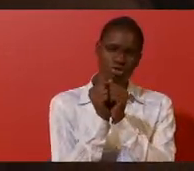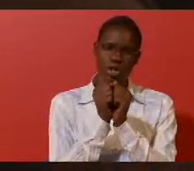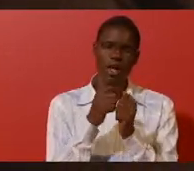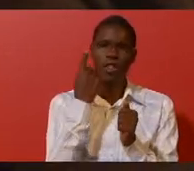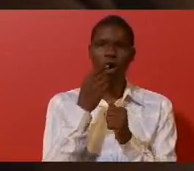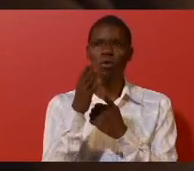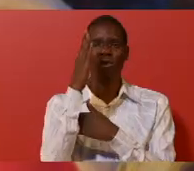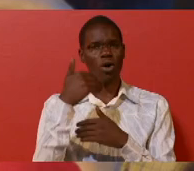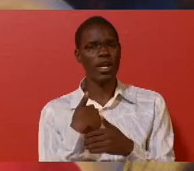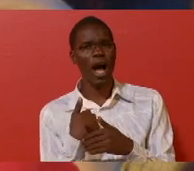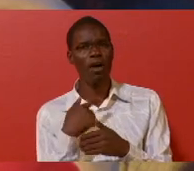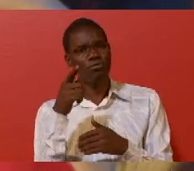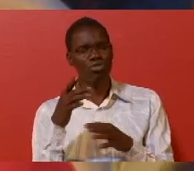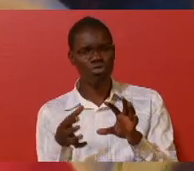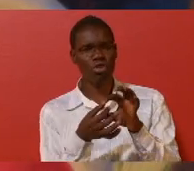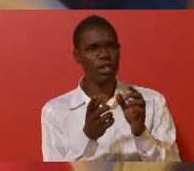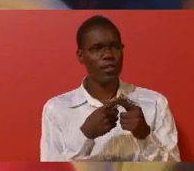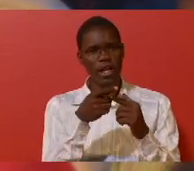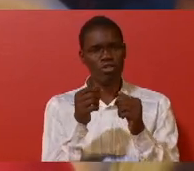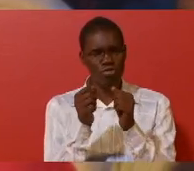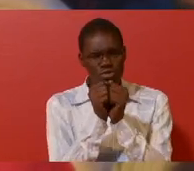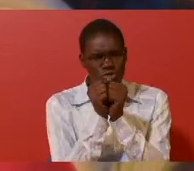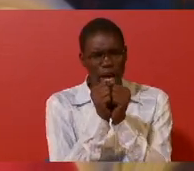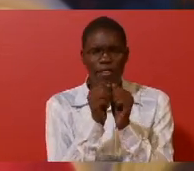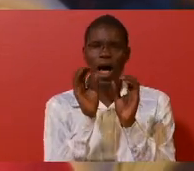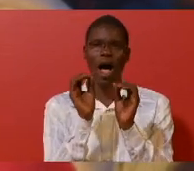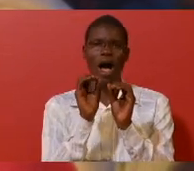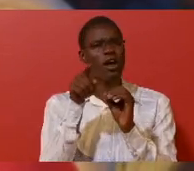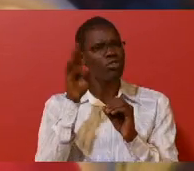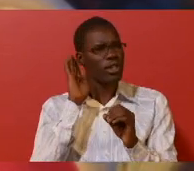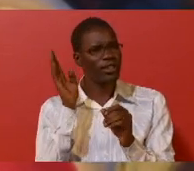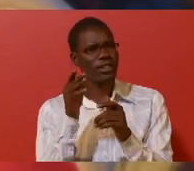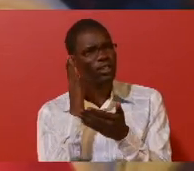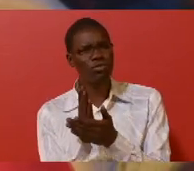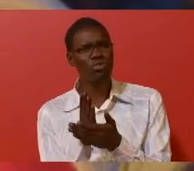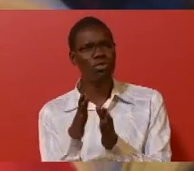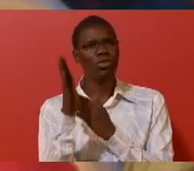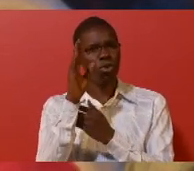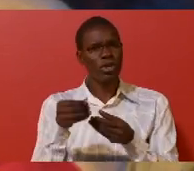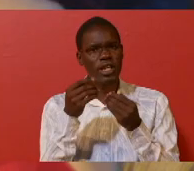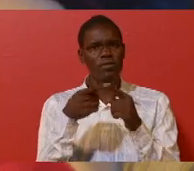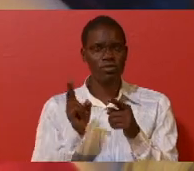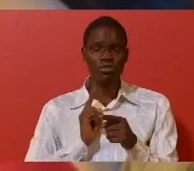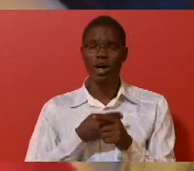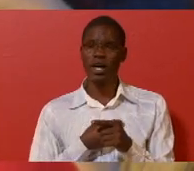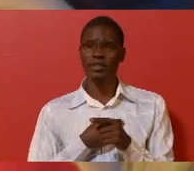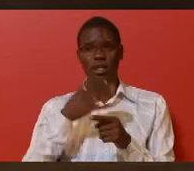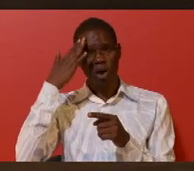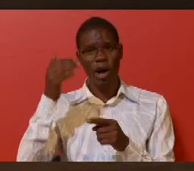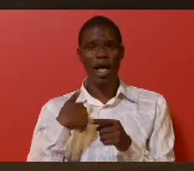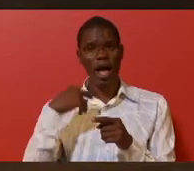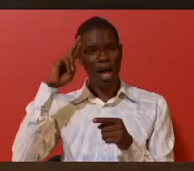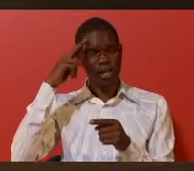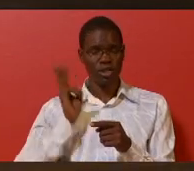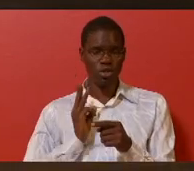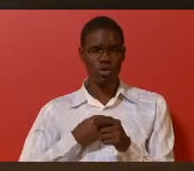you to be, you can't stick anymore. Are you with me? Are you listening to me? God gave it to us on purpose so we